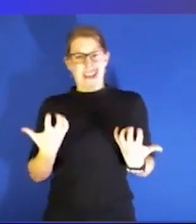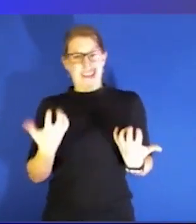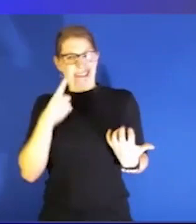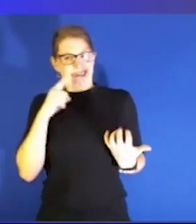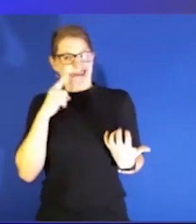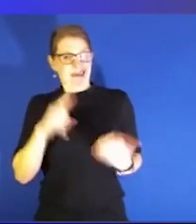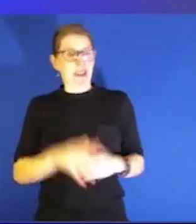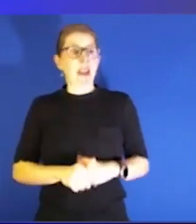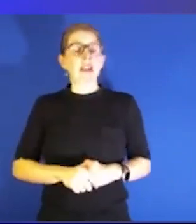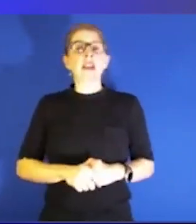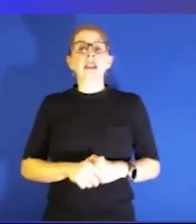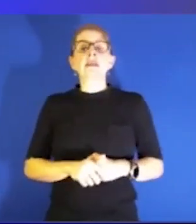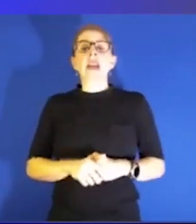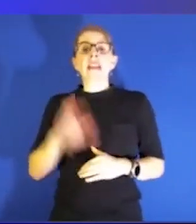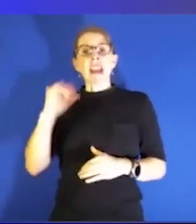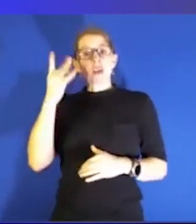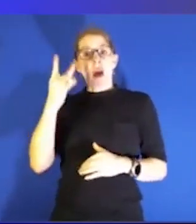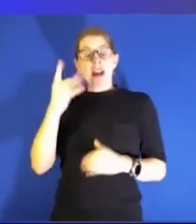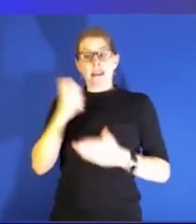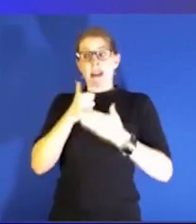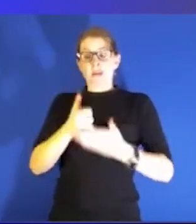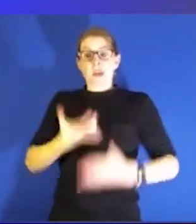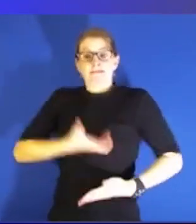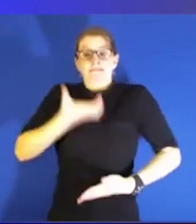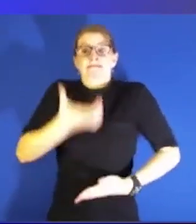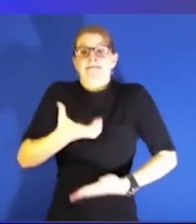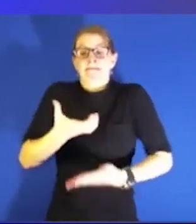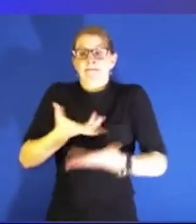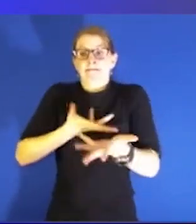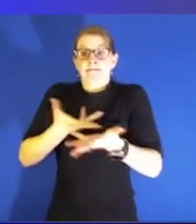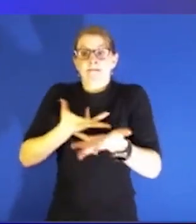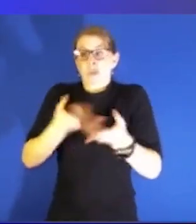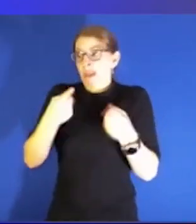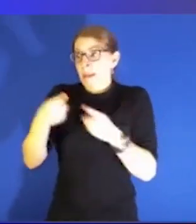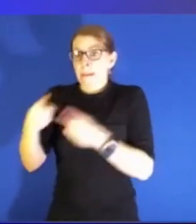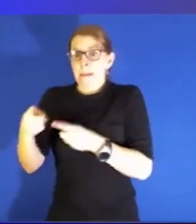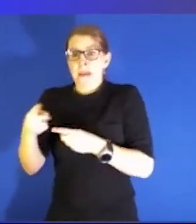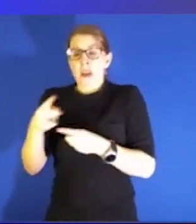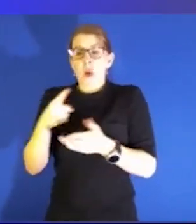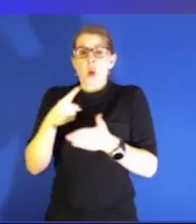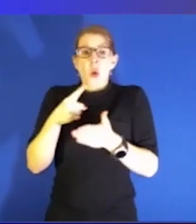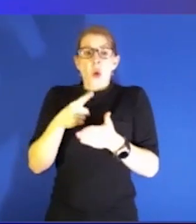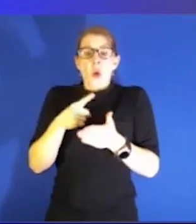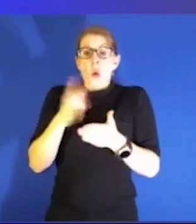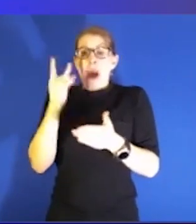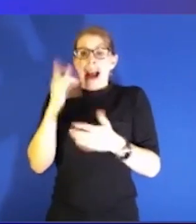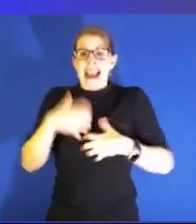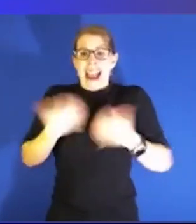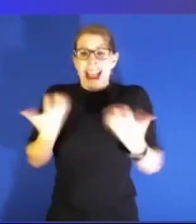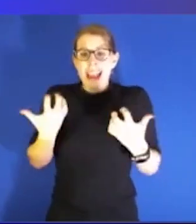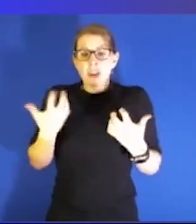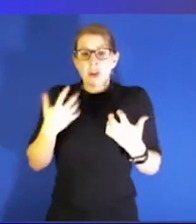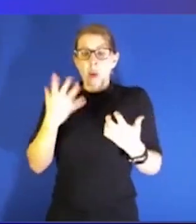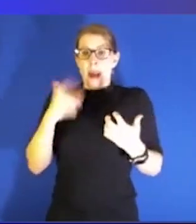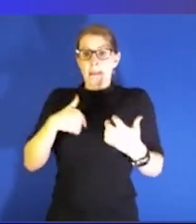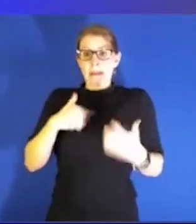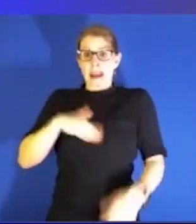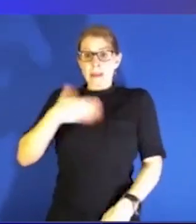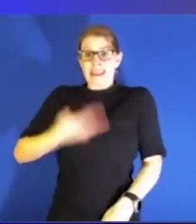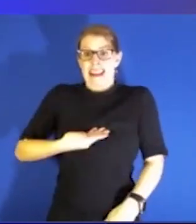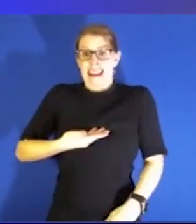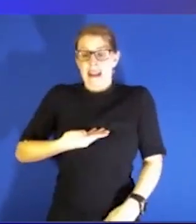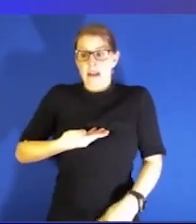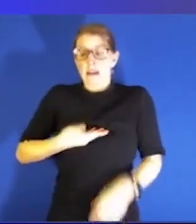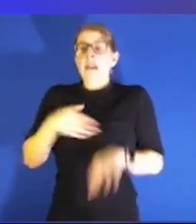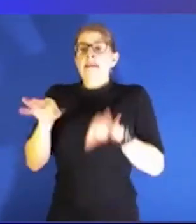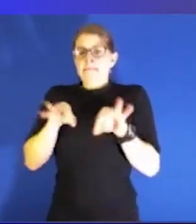again, talking to friends and family or therapy to find out what is going on, what's underneath that anger that's making me so upset. So it can come out